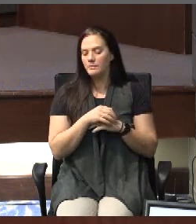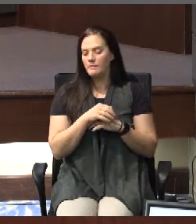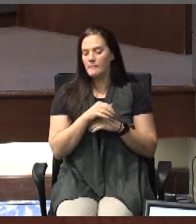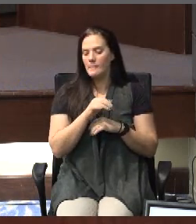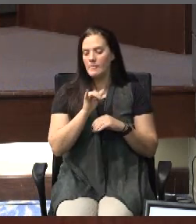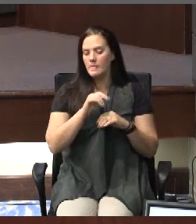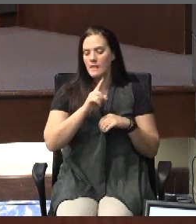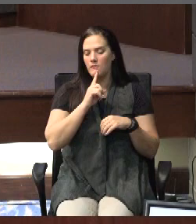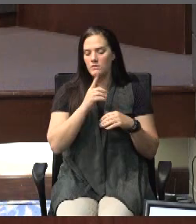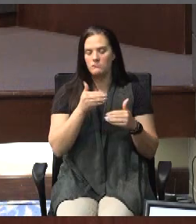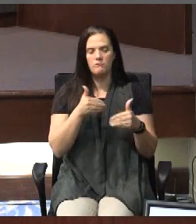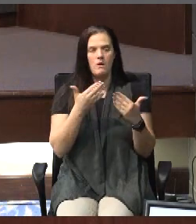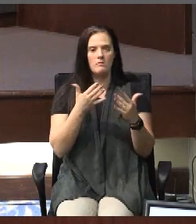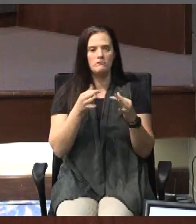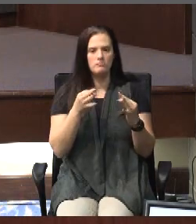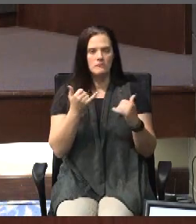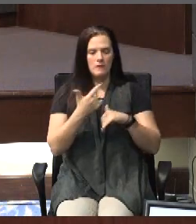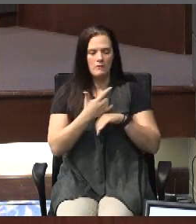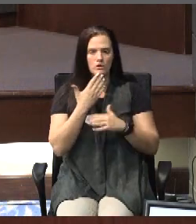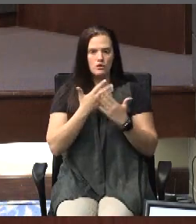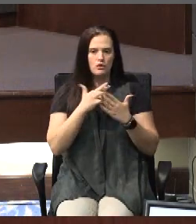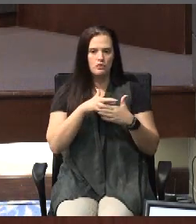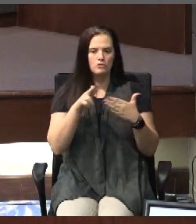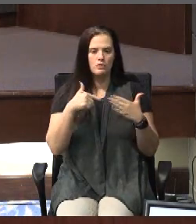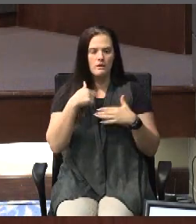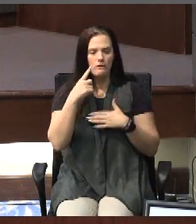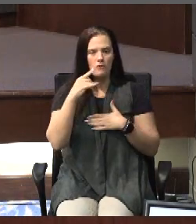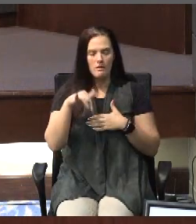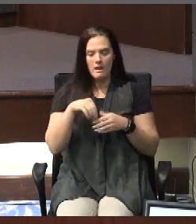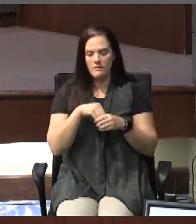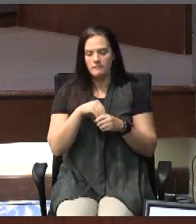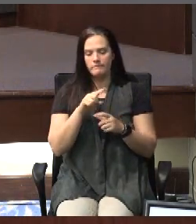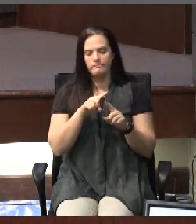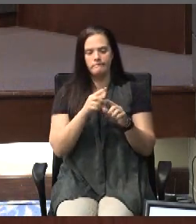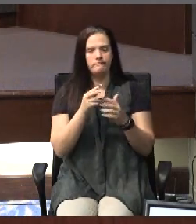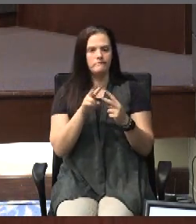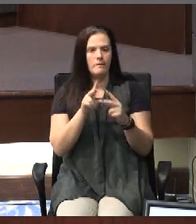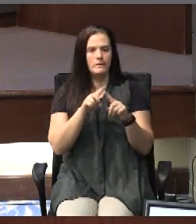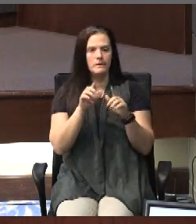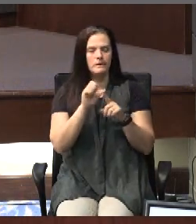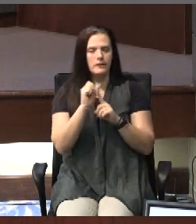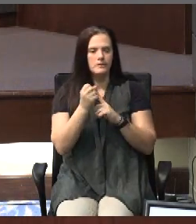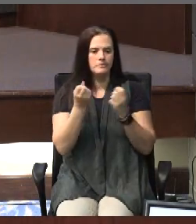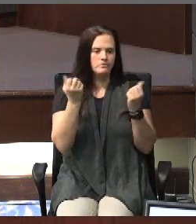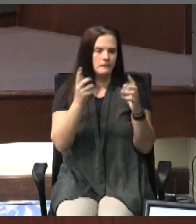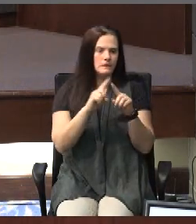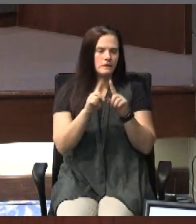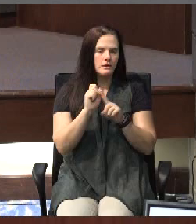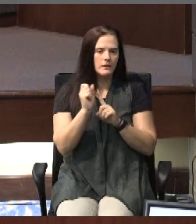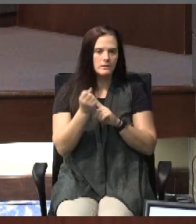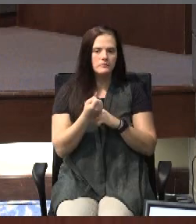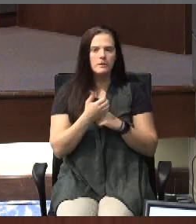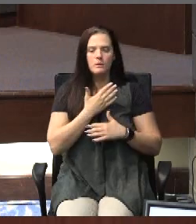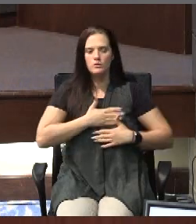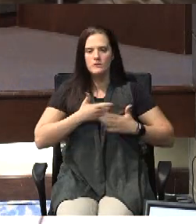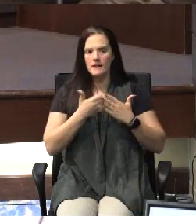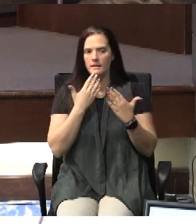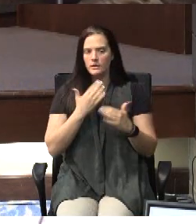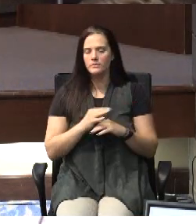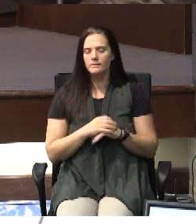brought up today, because that was a good result. And I've heard that in a couple different cases, or many different cases. Appreciate it.